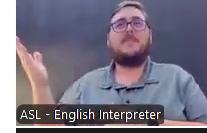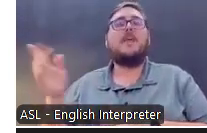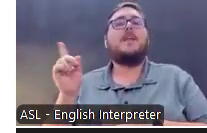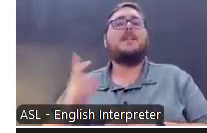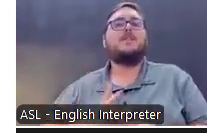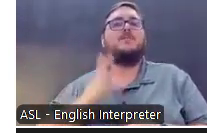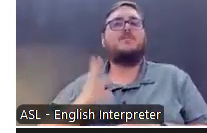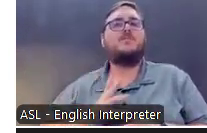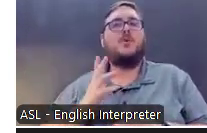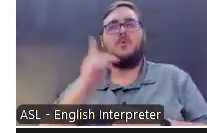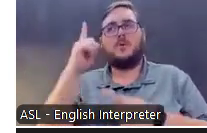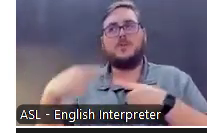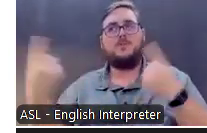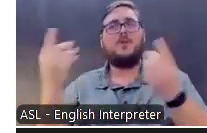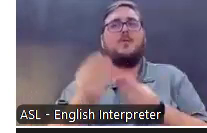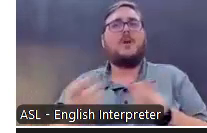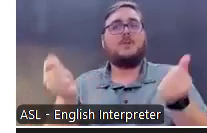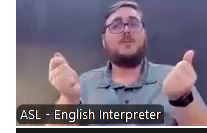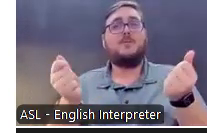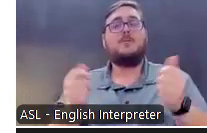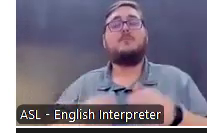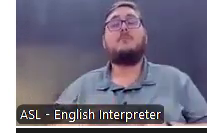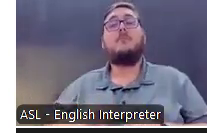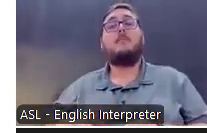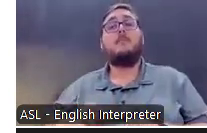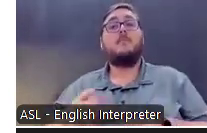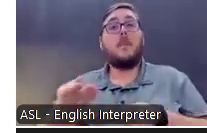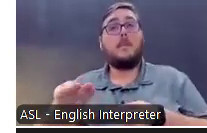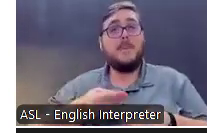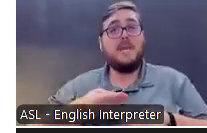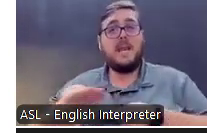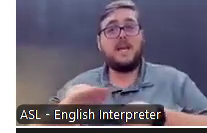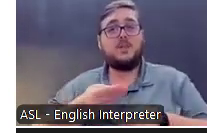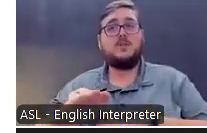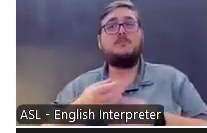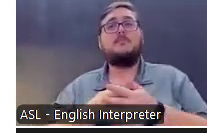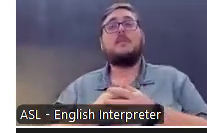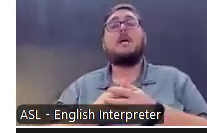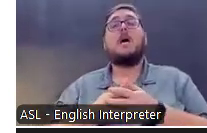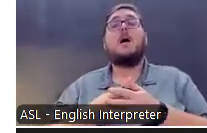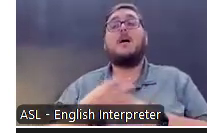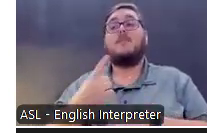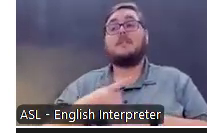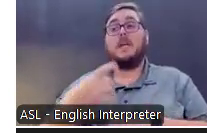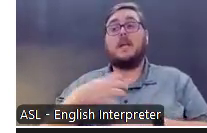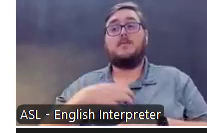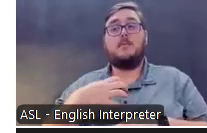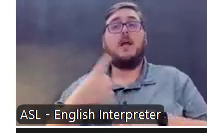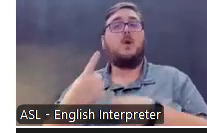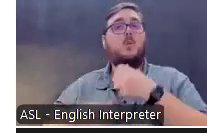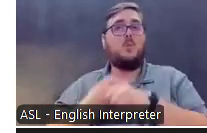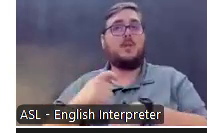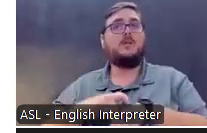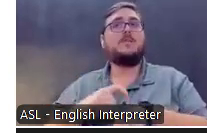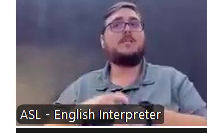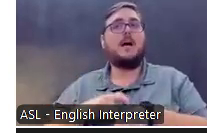resolution, which includes mediation, state complaint that's got a 1-year time frame to file it, due process, which has a 2-year